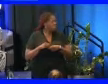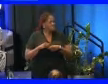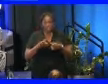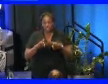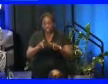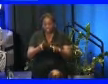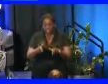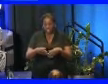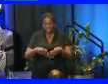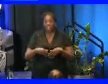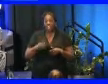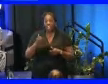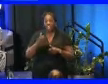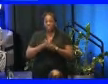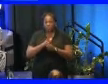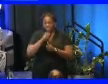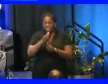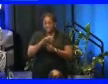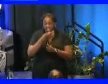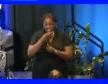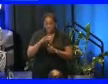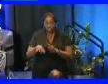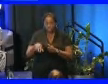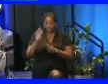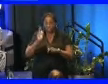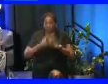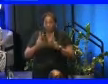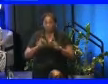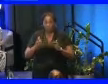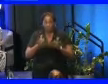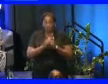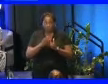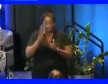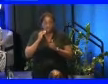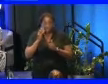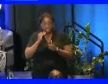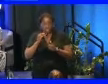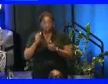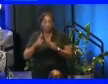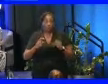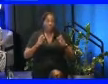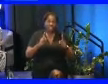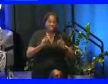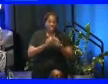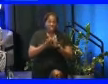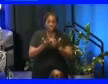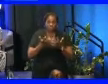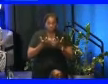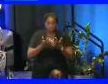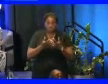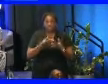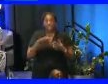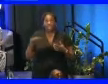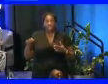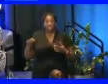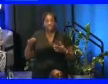Everybody's not good at everything. So you find those individuals, if lived experience or educated, however you want to put it,